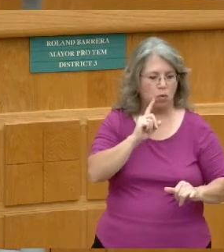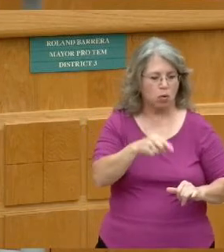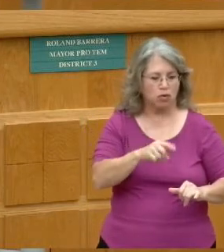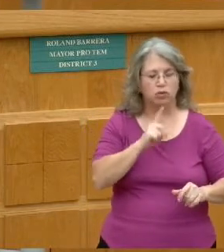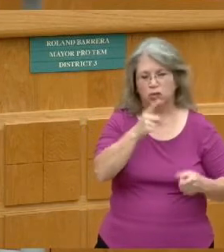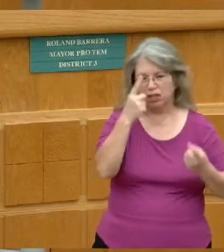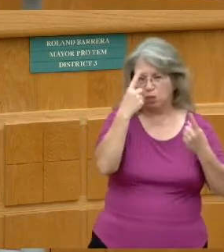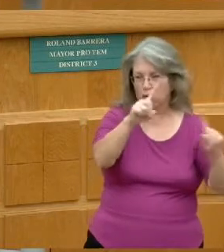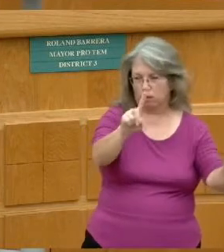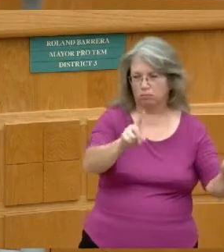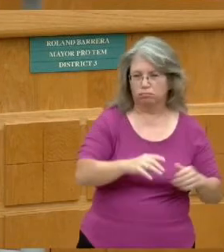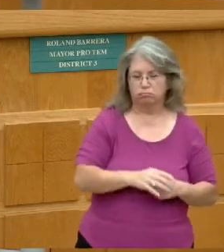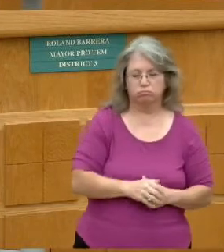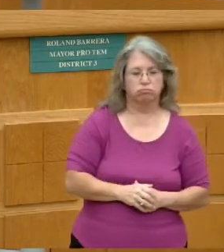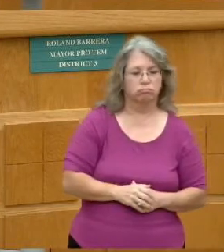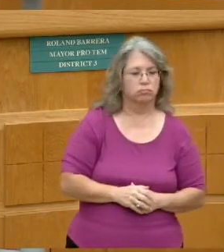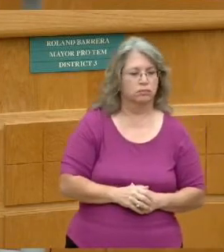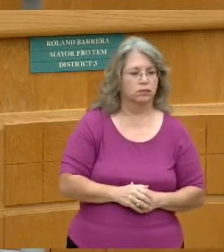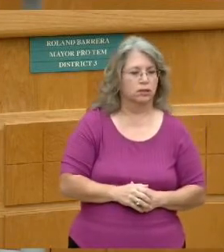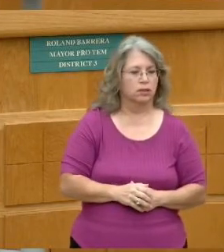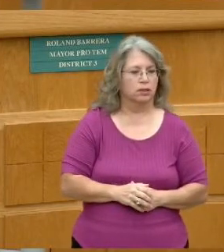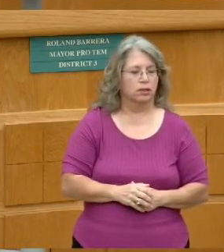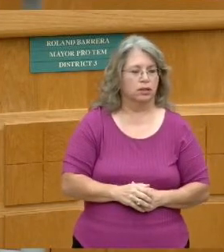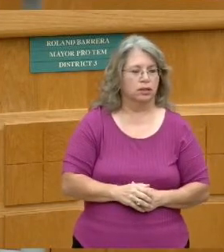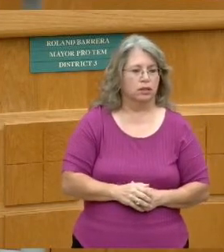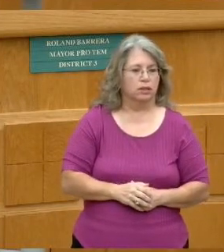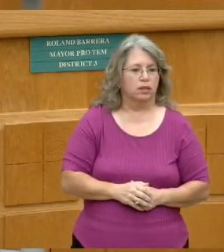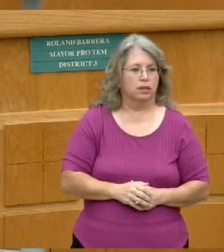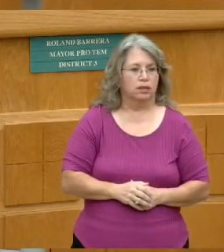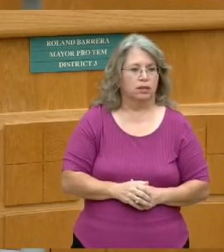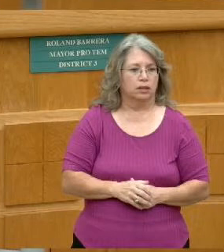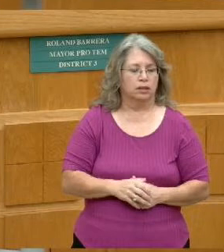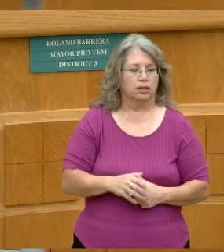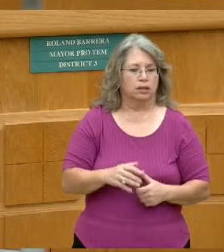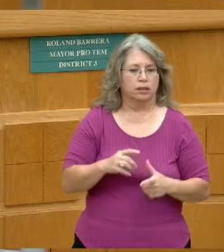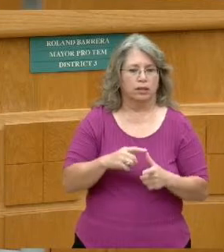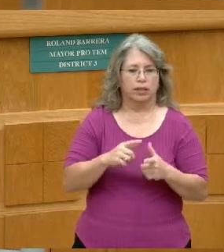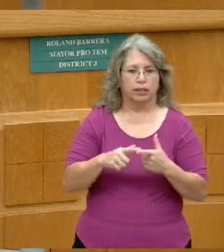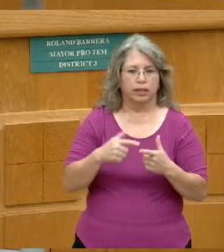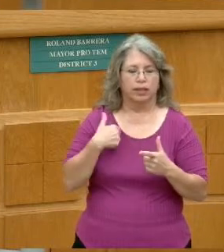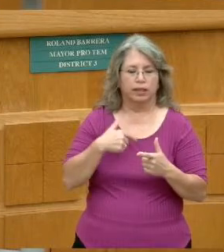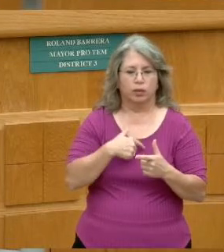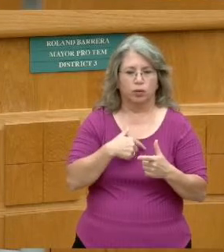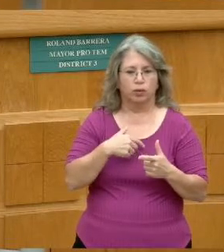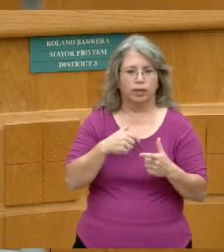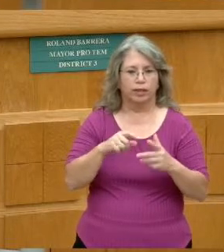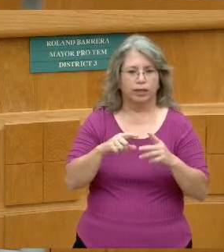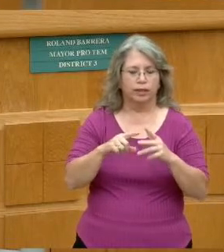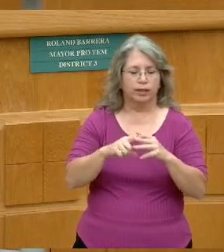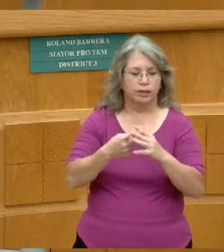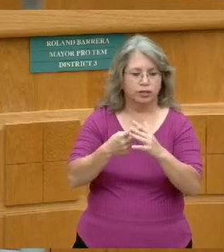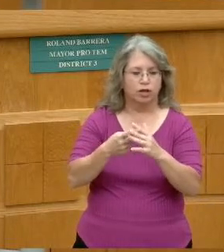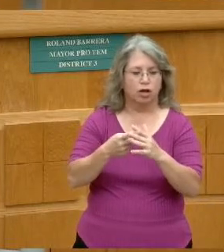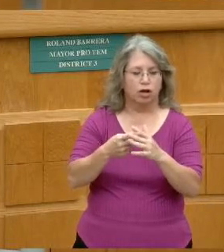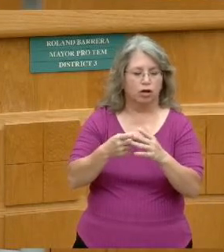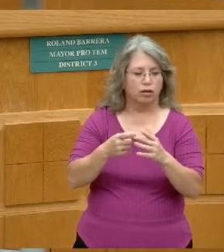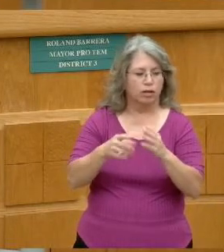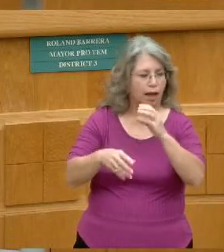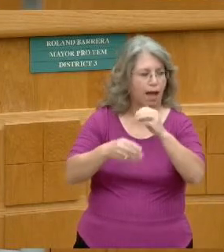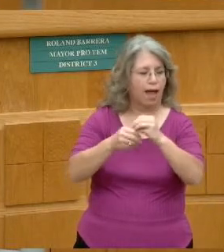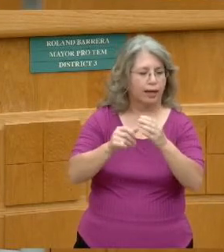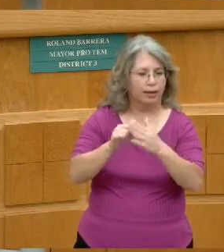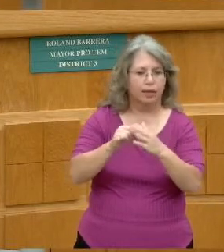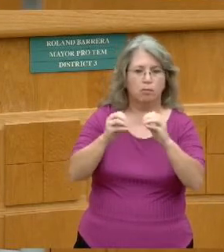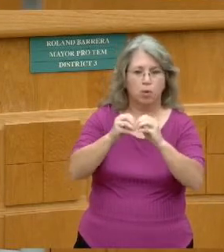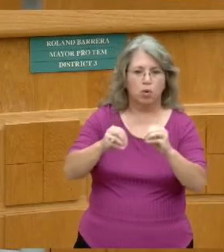And once we roll back the stay-at-home effectiveness in stages week by week, we end up, you know, starting up that wave again